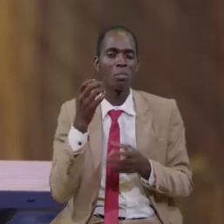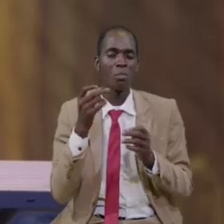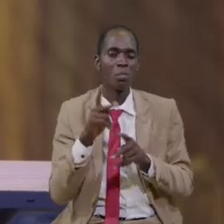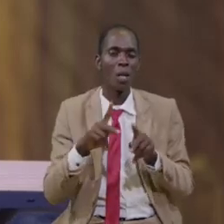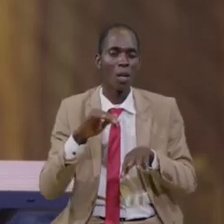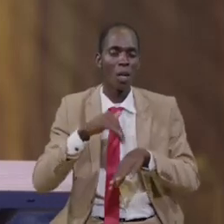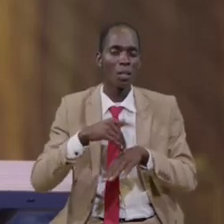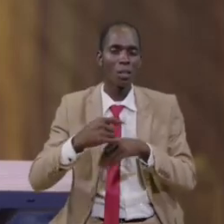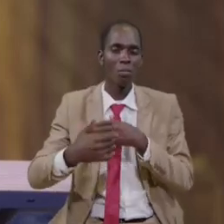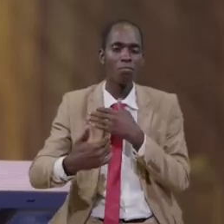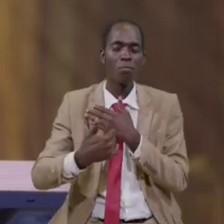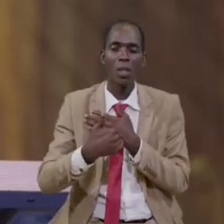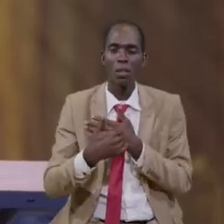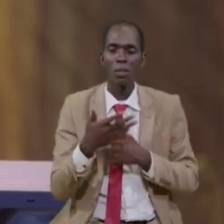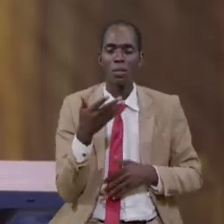there?